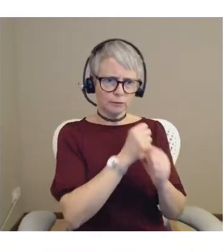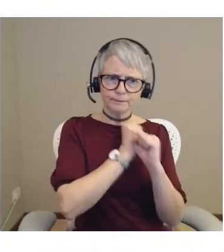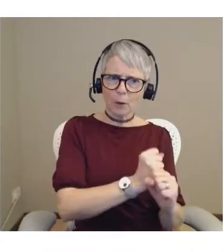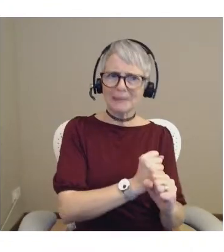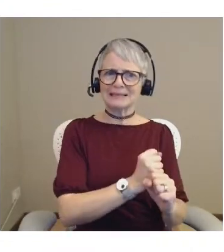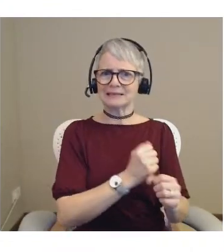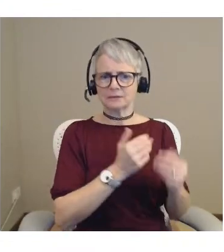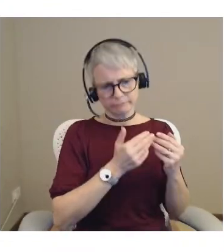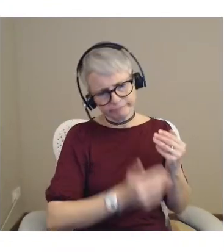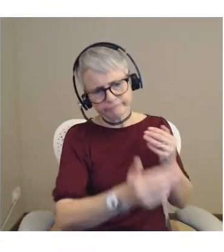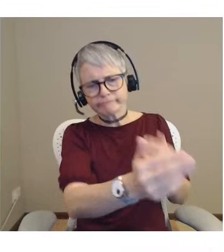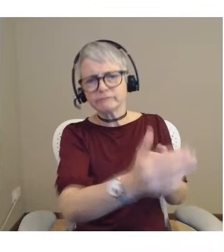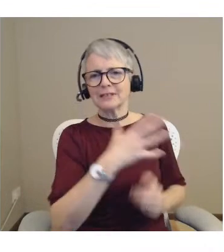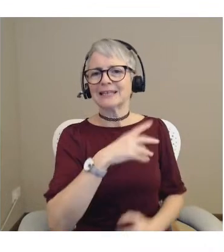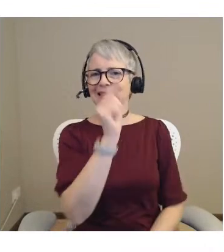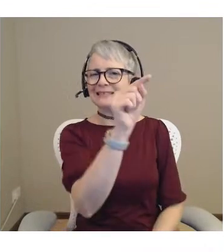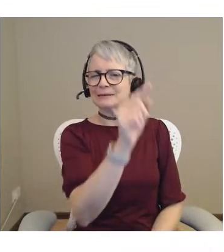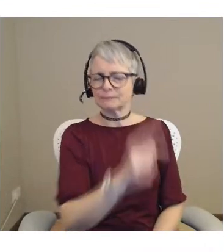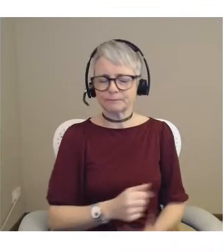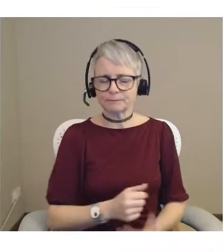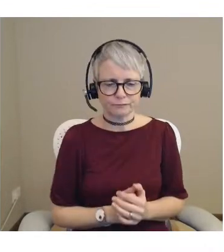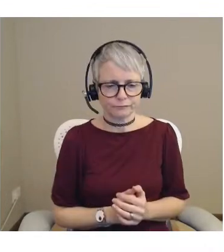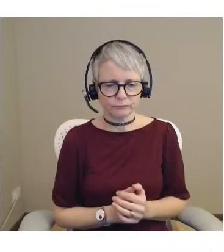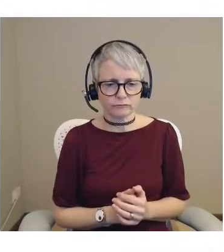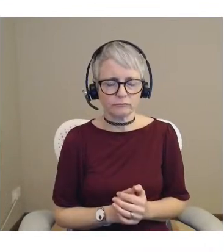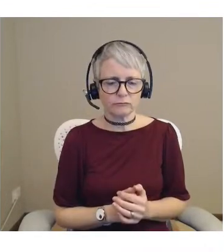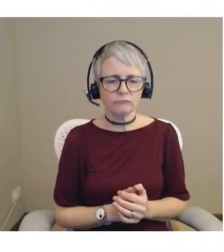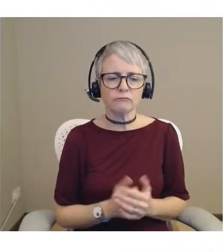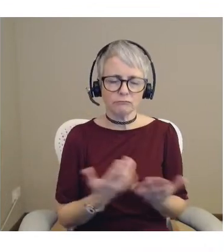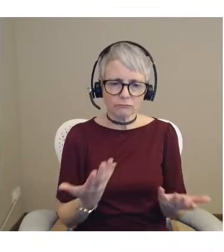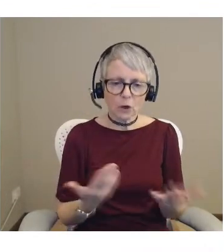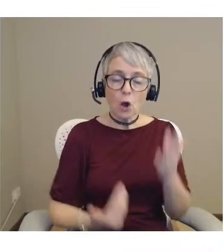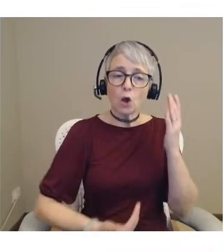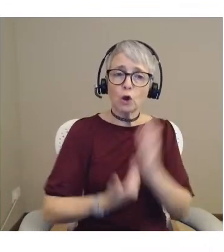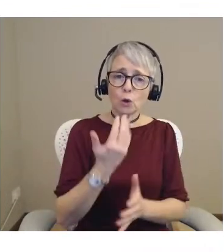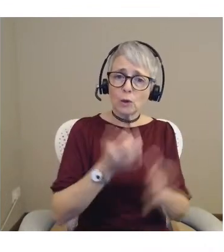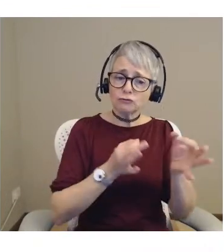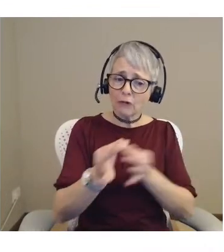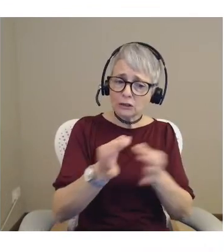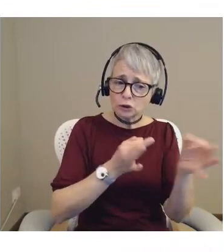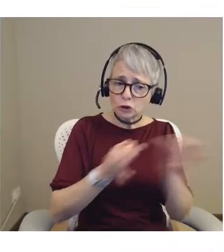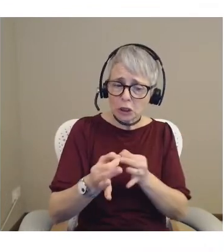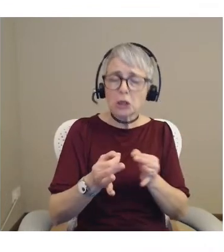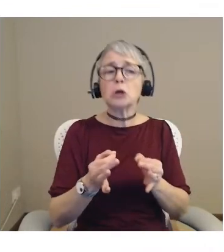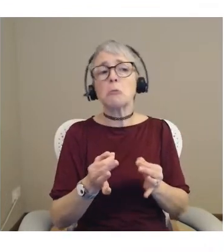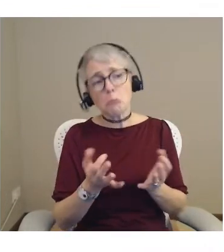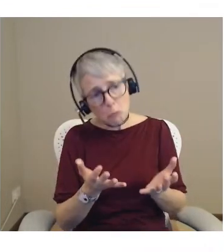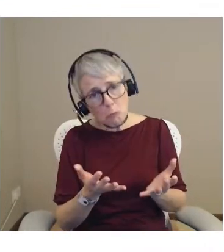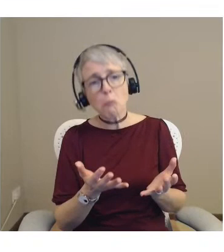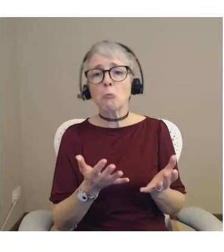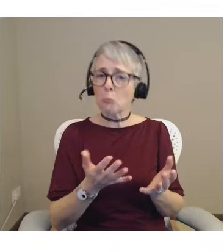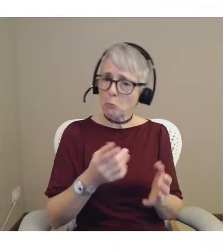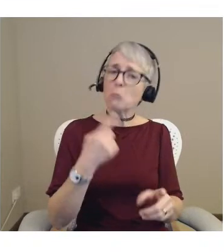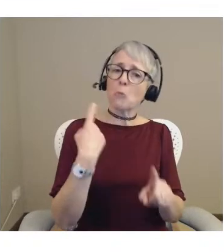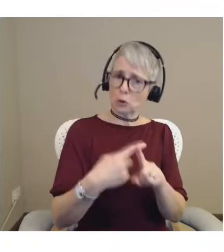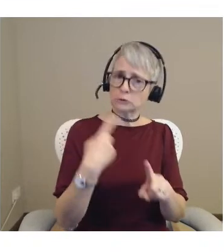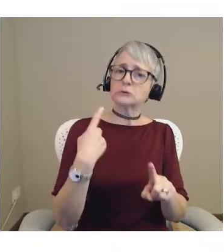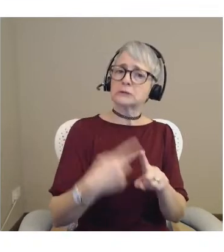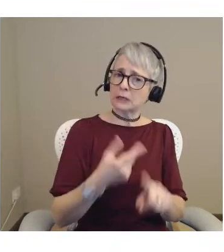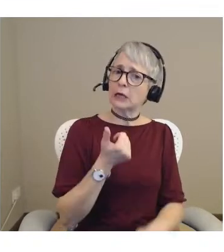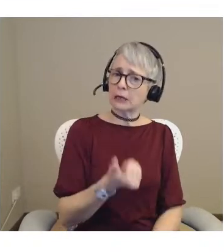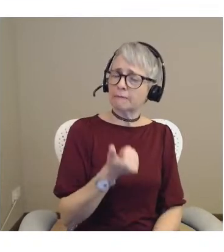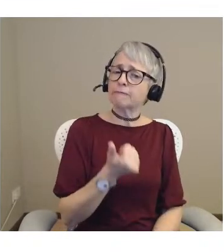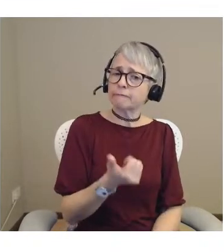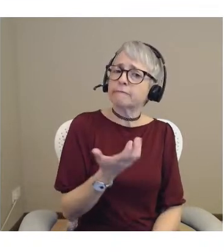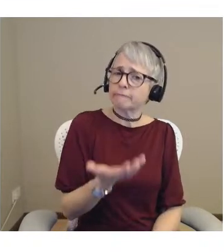assessment of the new strategy is fairly positive. We believe that this is it